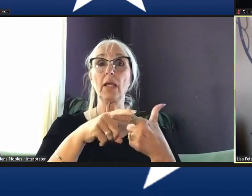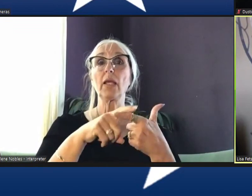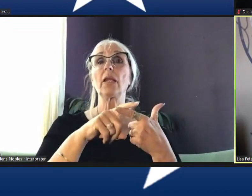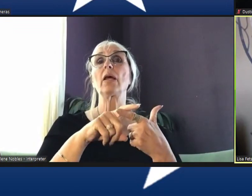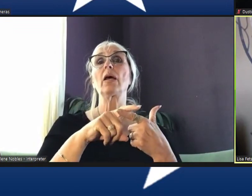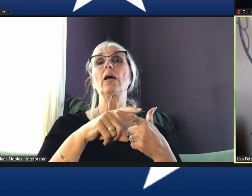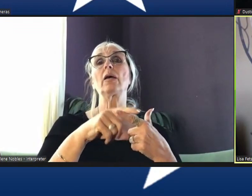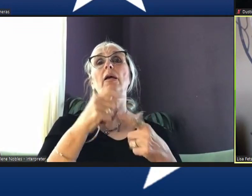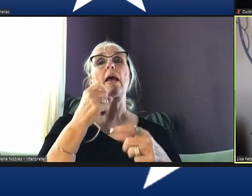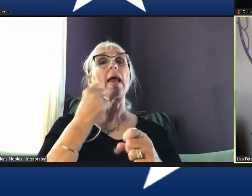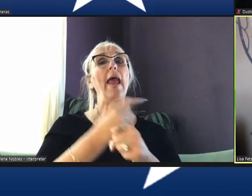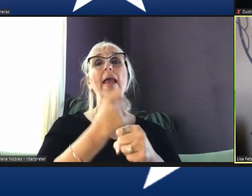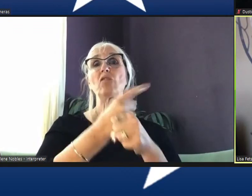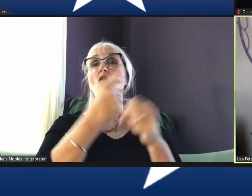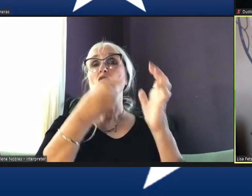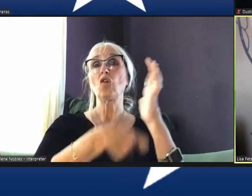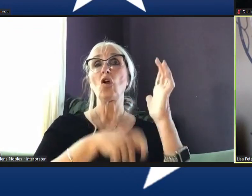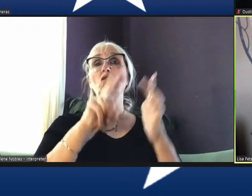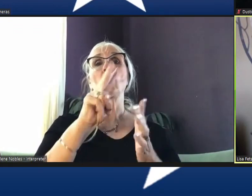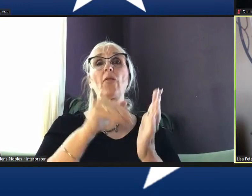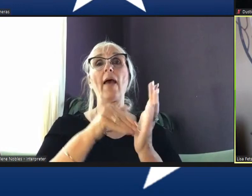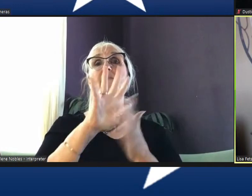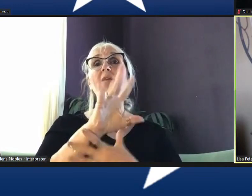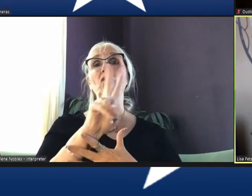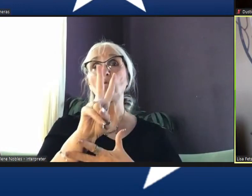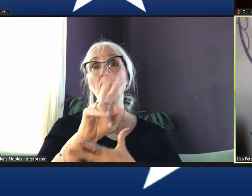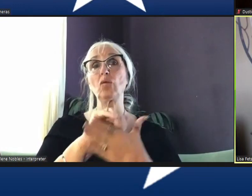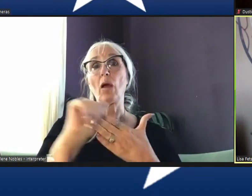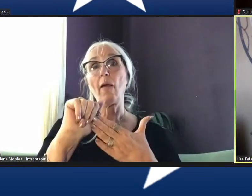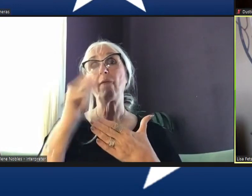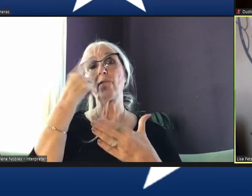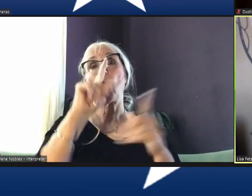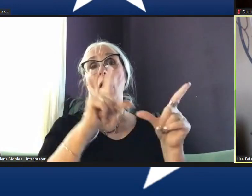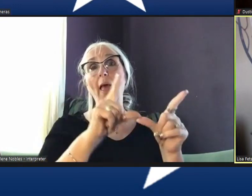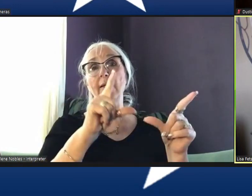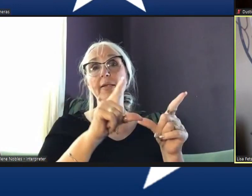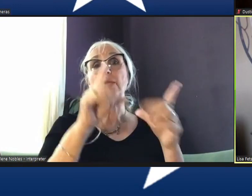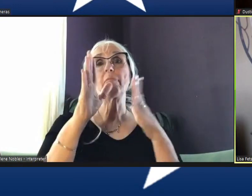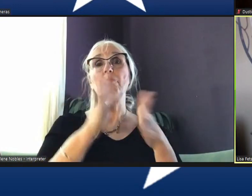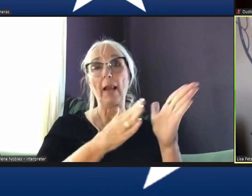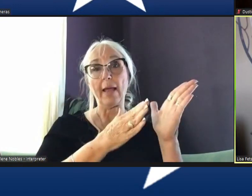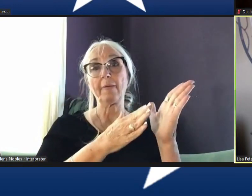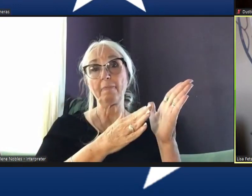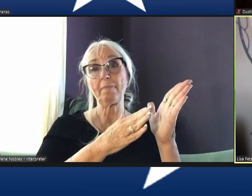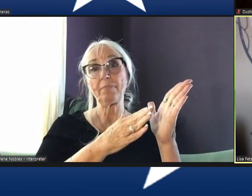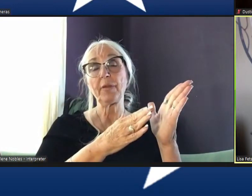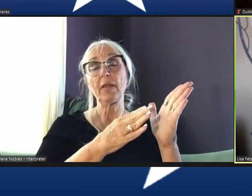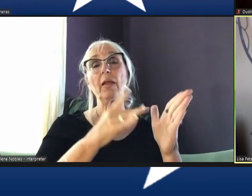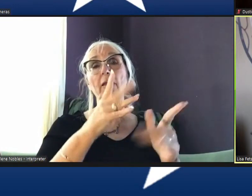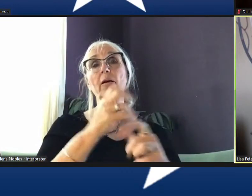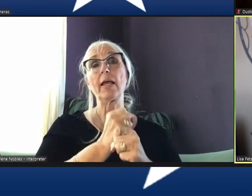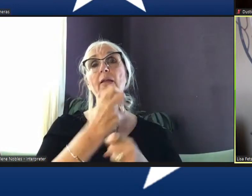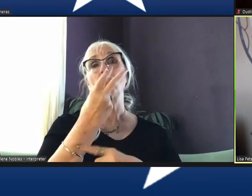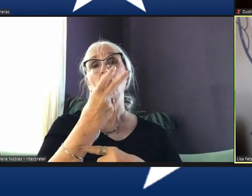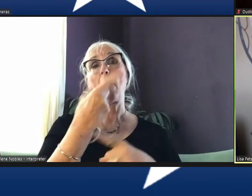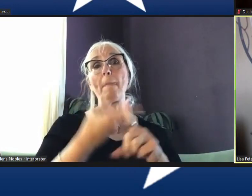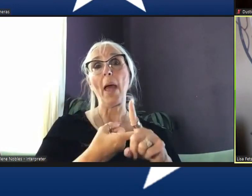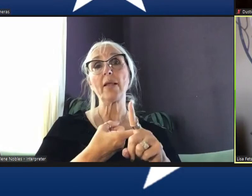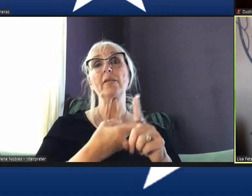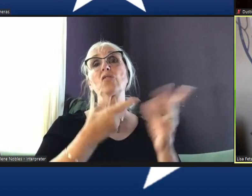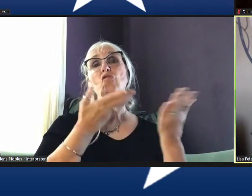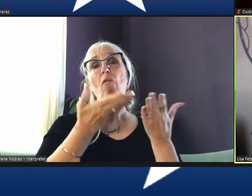annual charge of $2,052 for their license plan. This will get them 12 months of service.